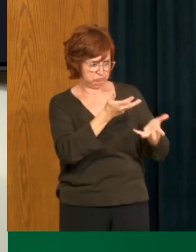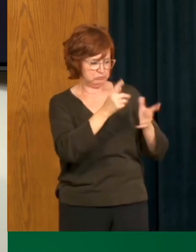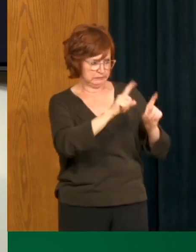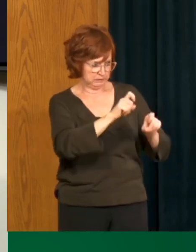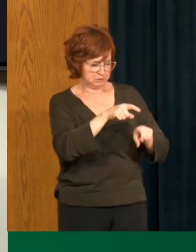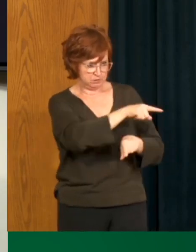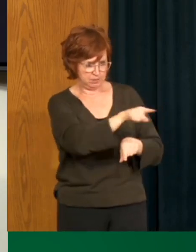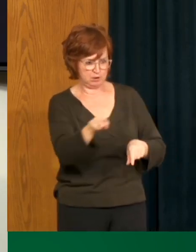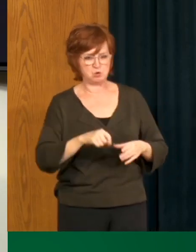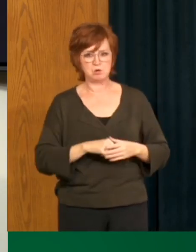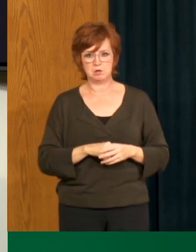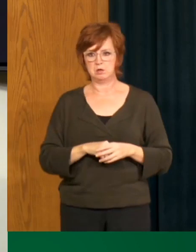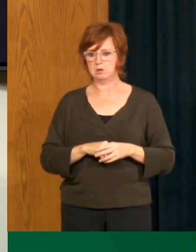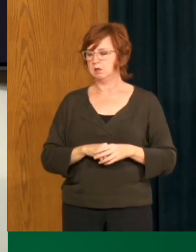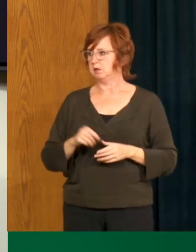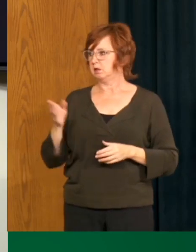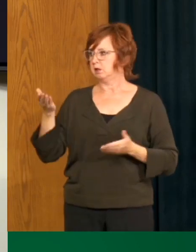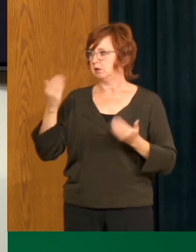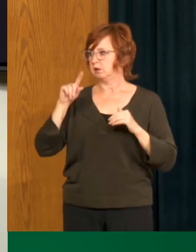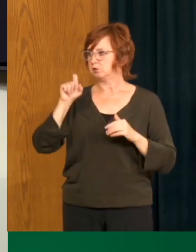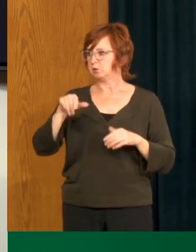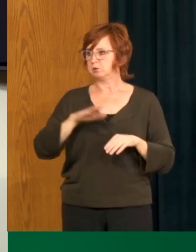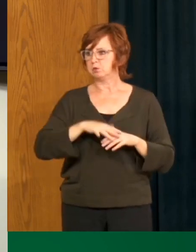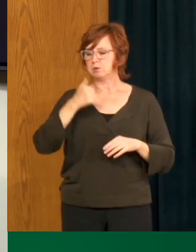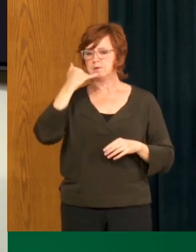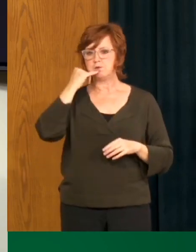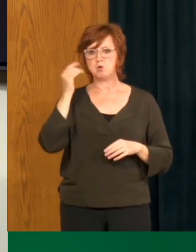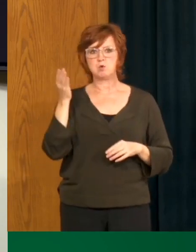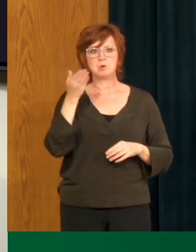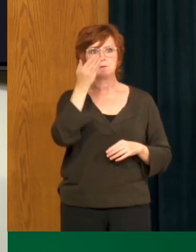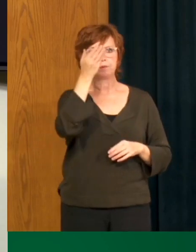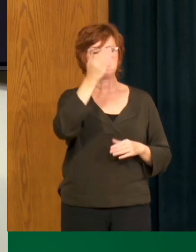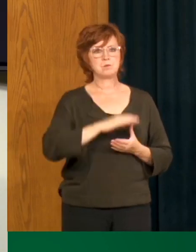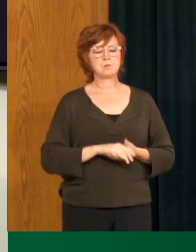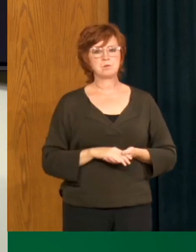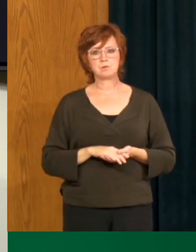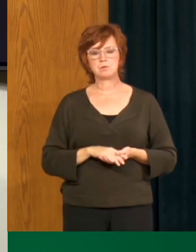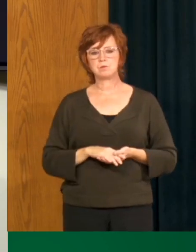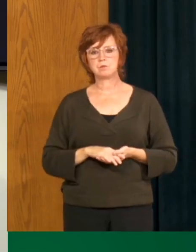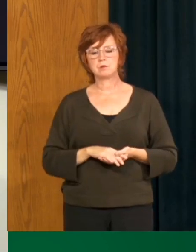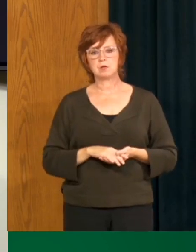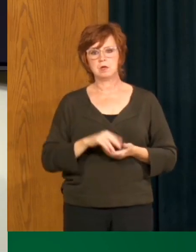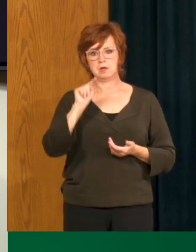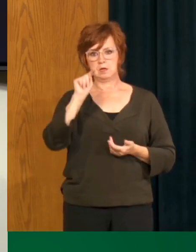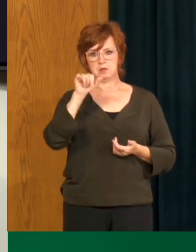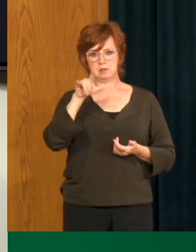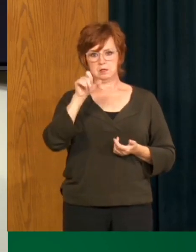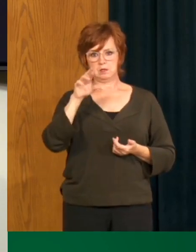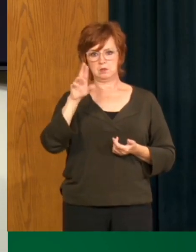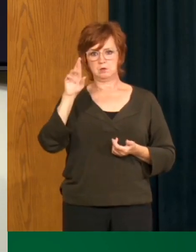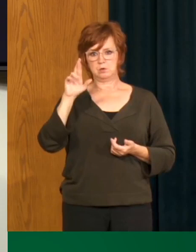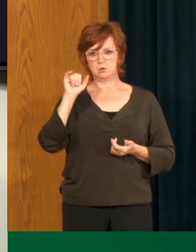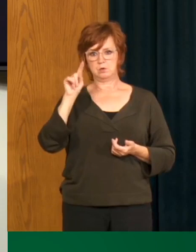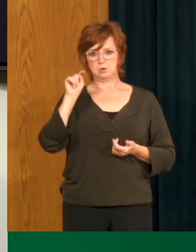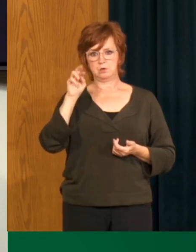individuals. We'll take our next question on the phone line. We have Taylor Rattray with